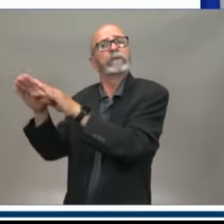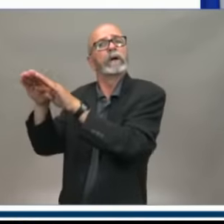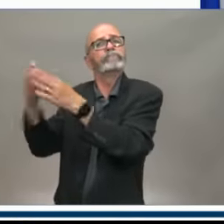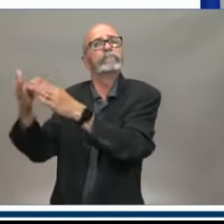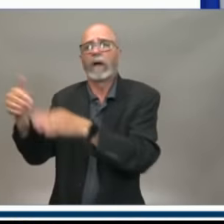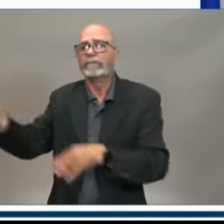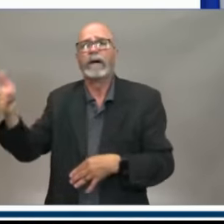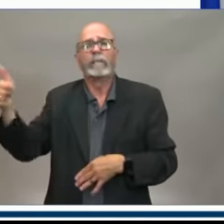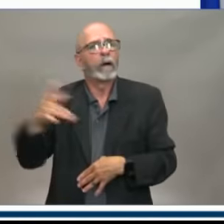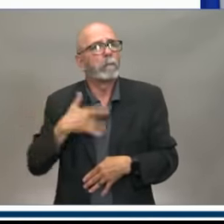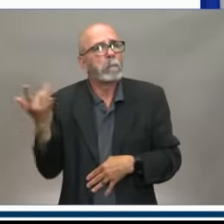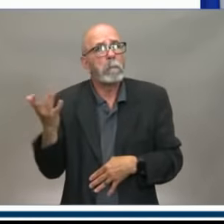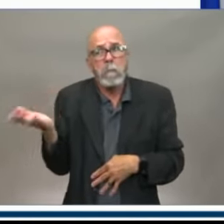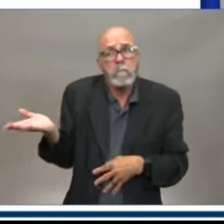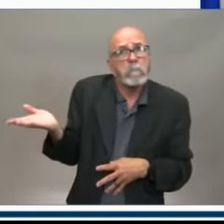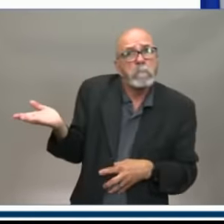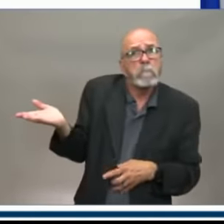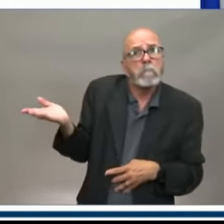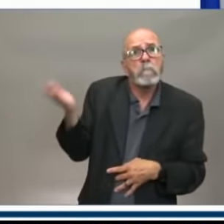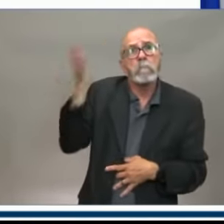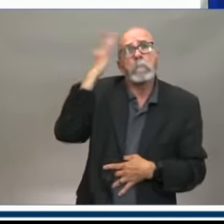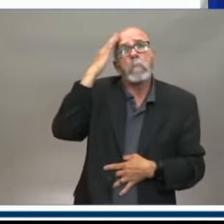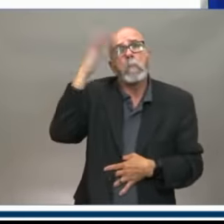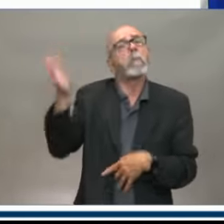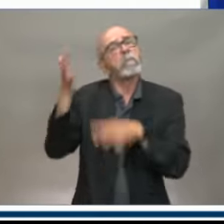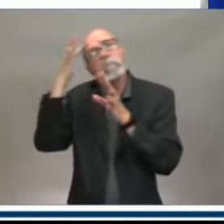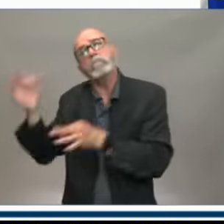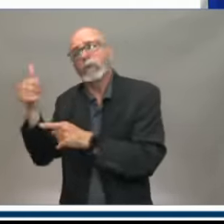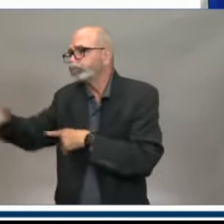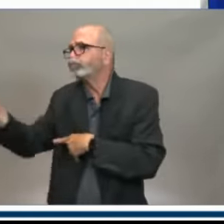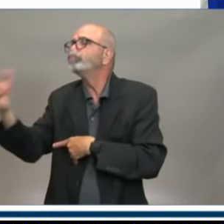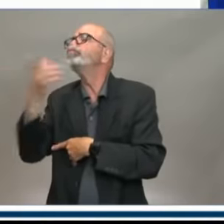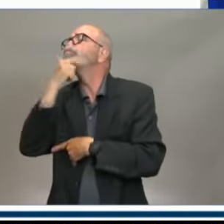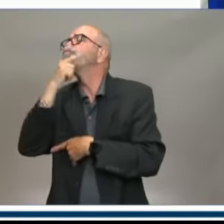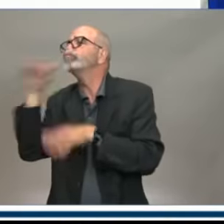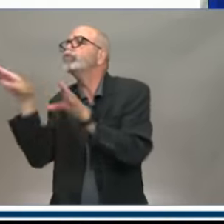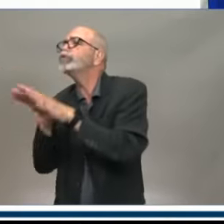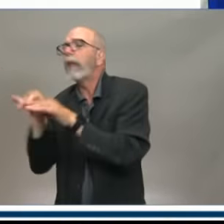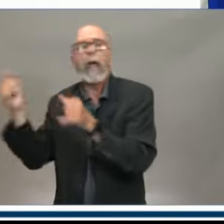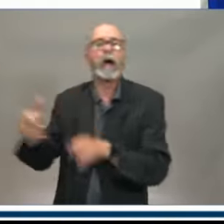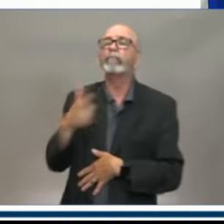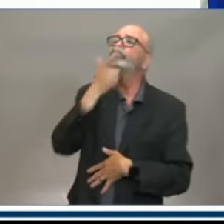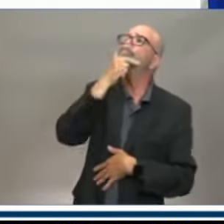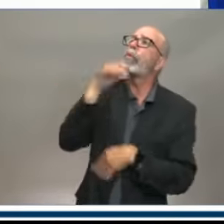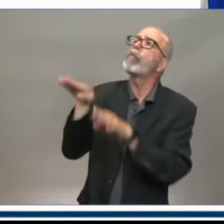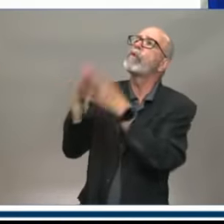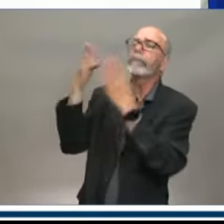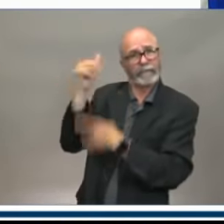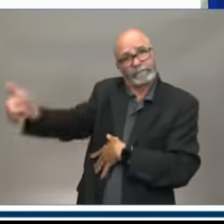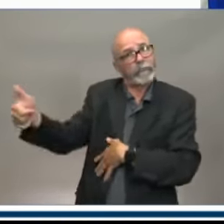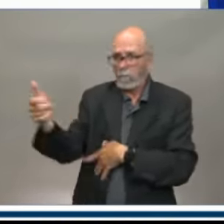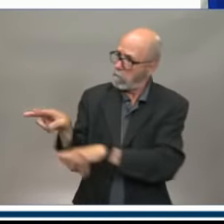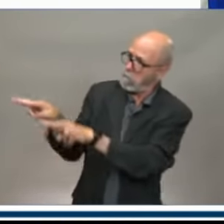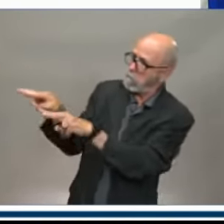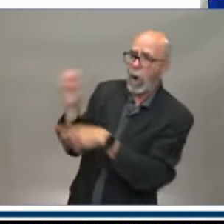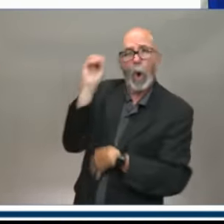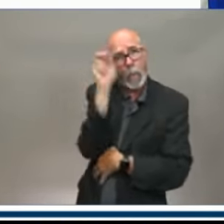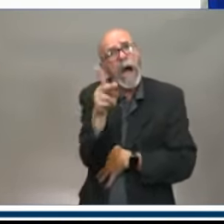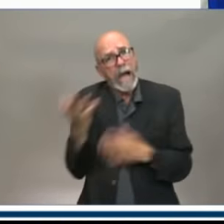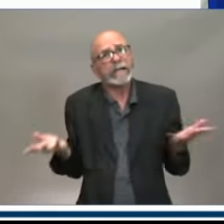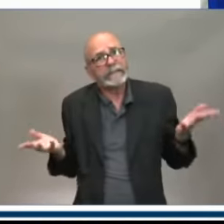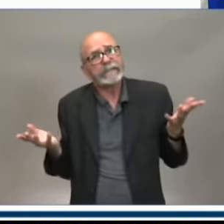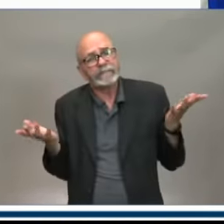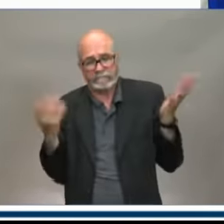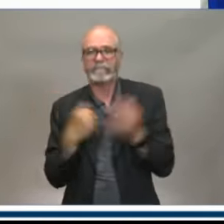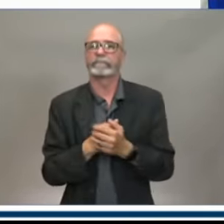following the public health protocols. Go ahead, Alicia, with your follow-up. Thank you. I just want a little bit more clarity. Again,